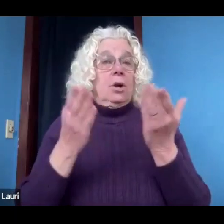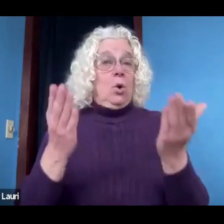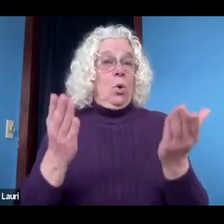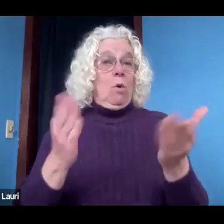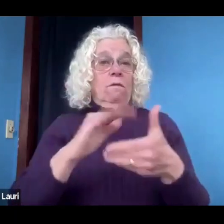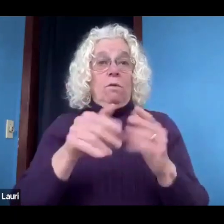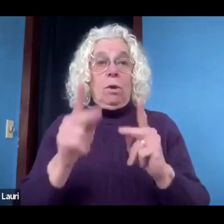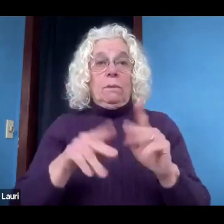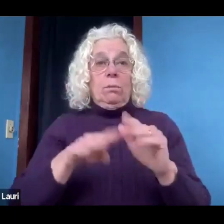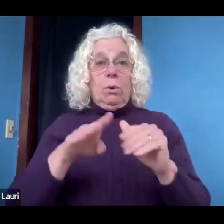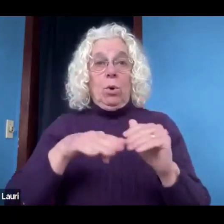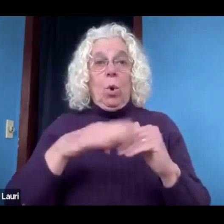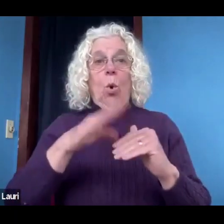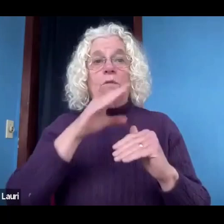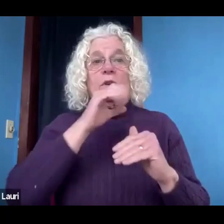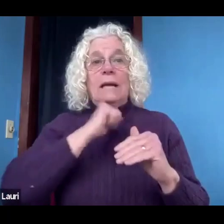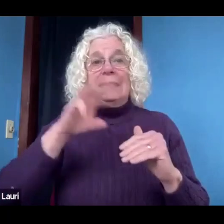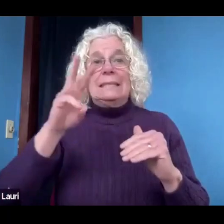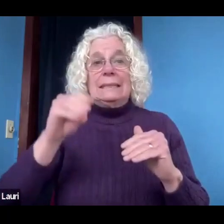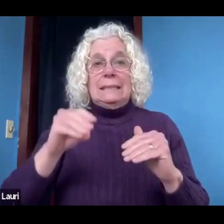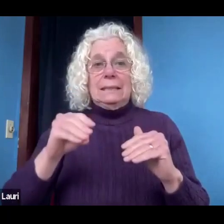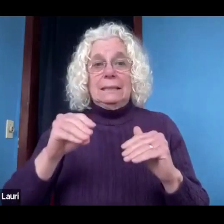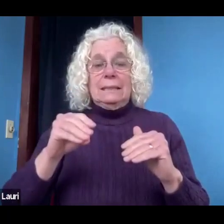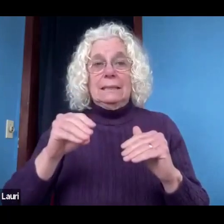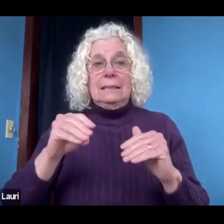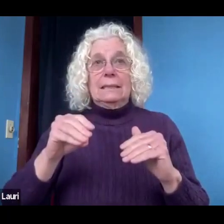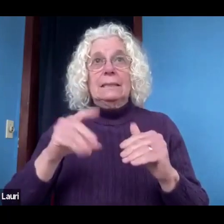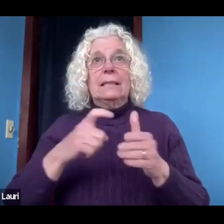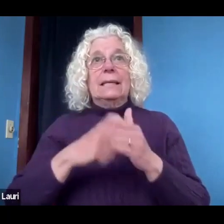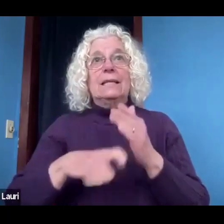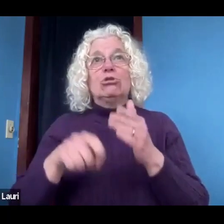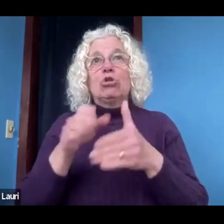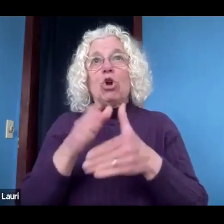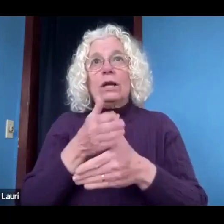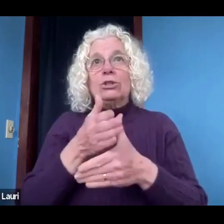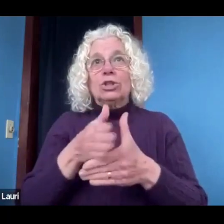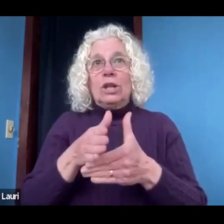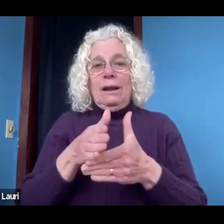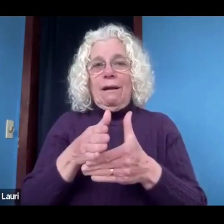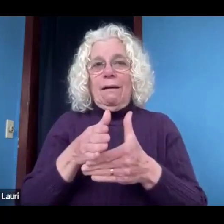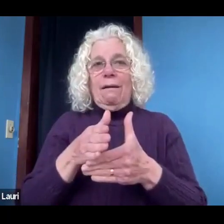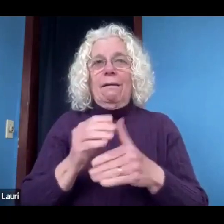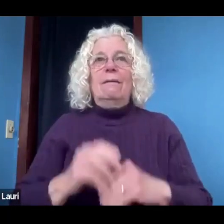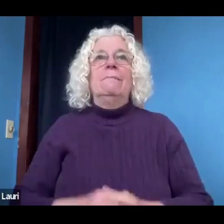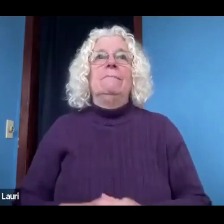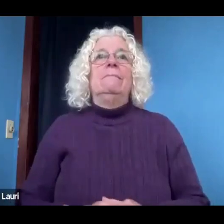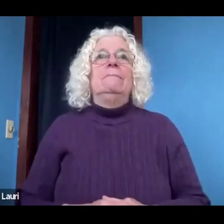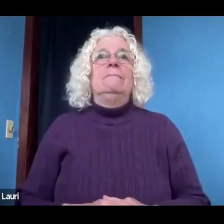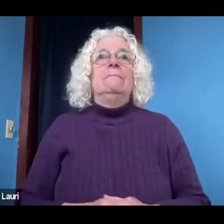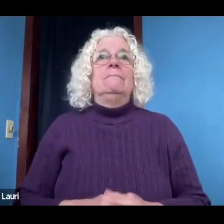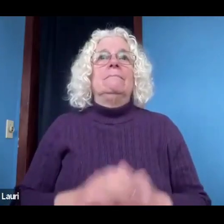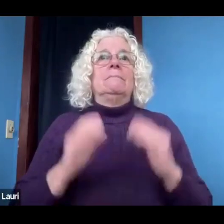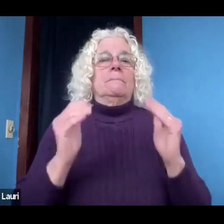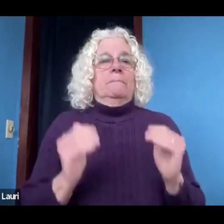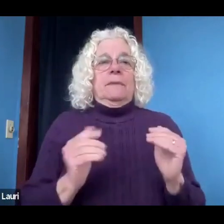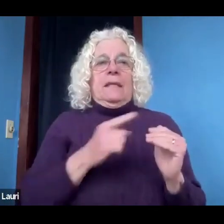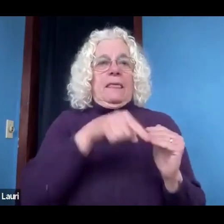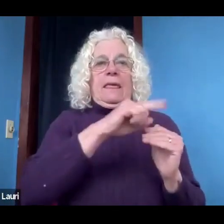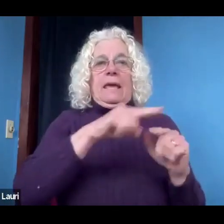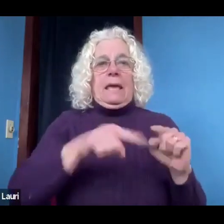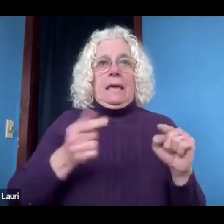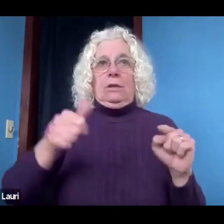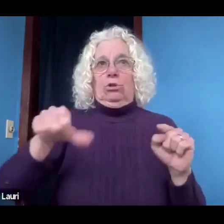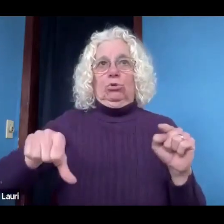age of 60. Those services are available on a cost share basis using a sliding fee scale. You cannot be denied due